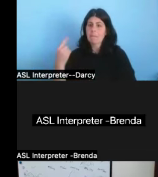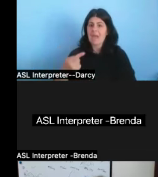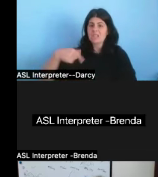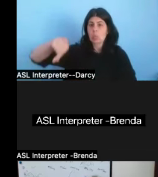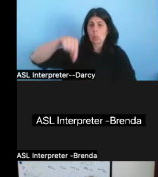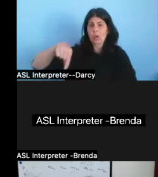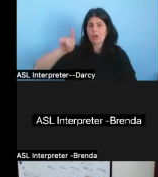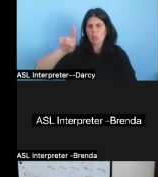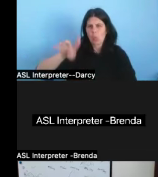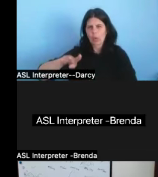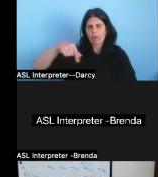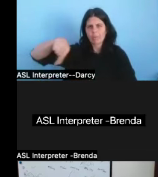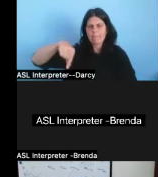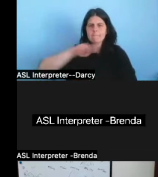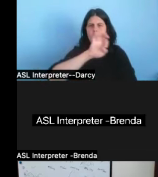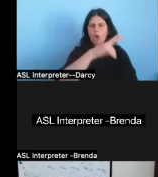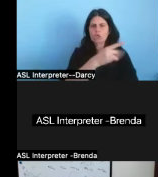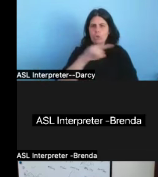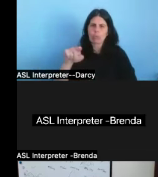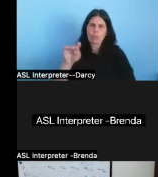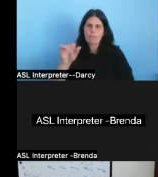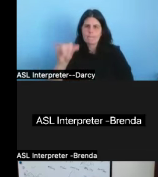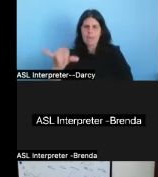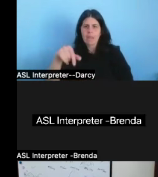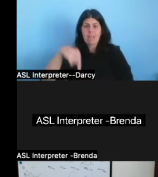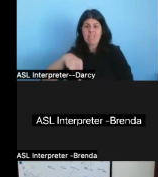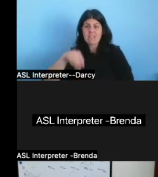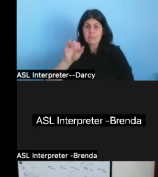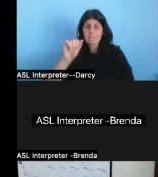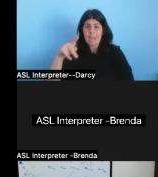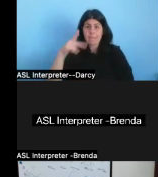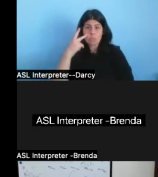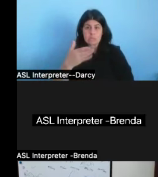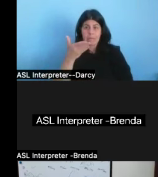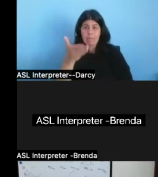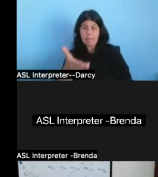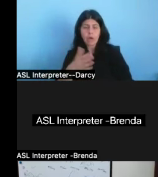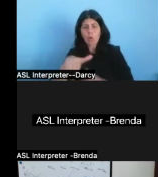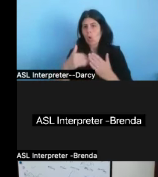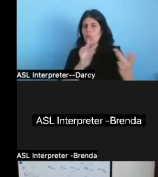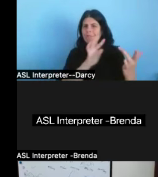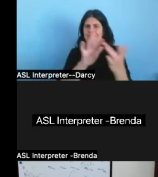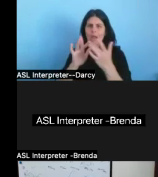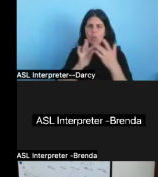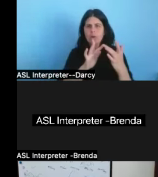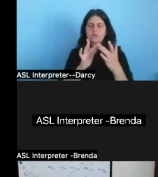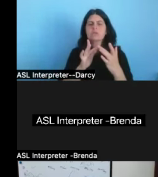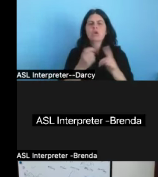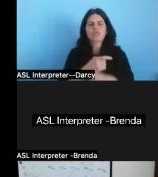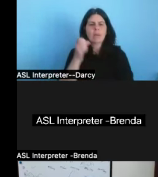March through May. This map right here is just all of the networks operated by the Southern California Seismic